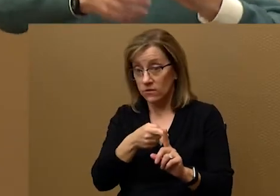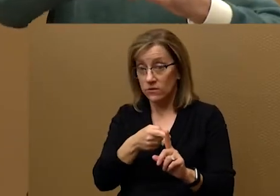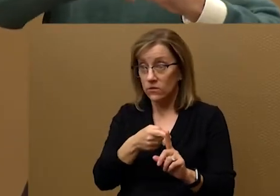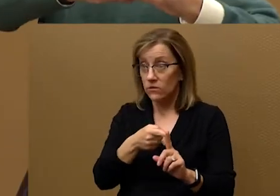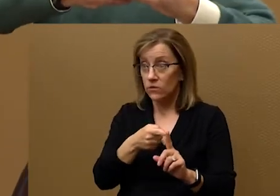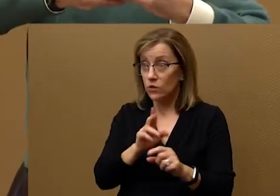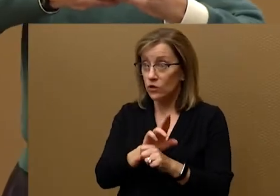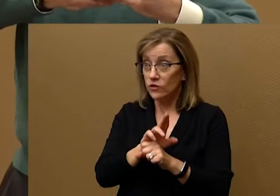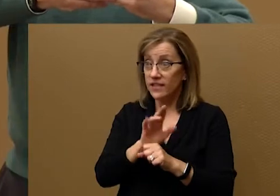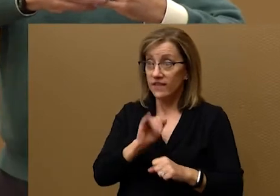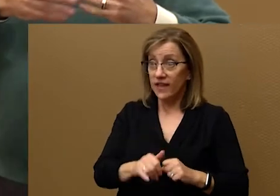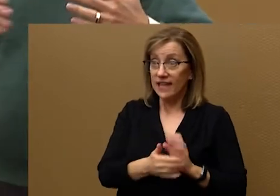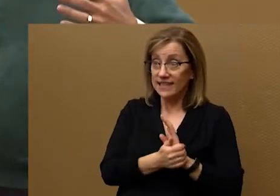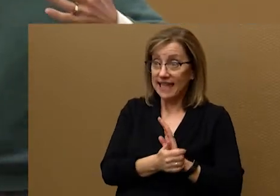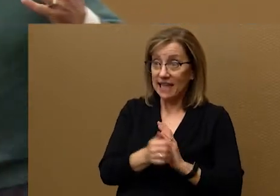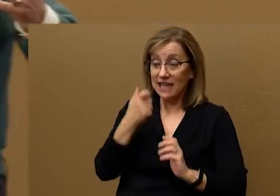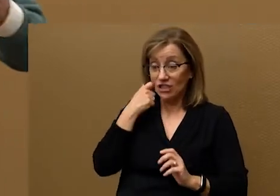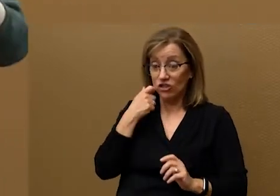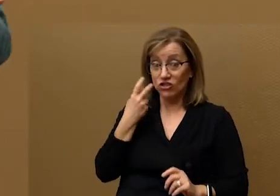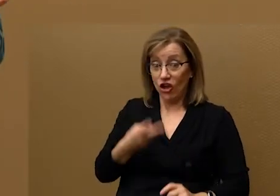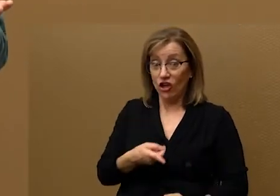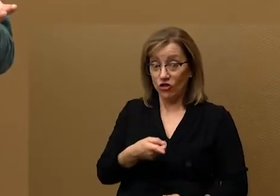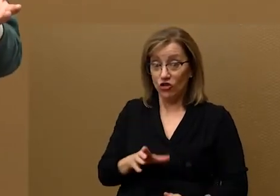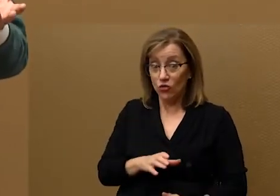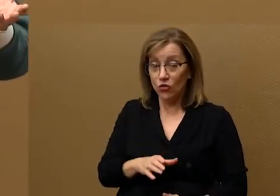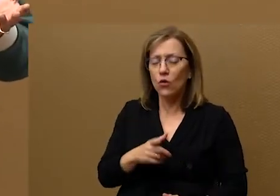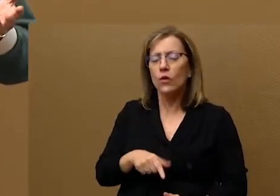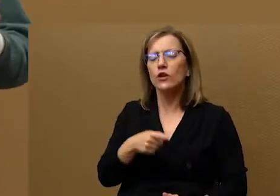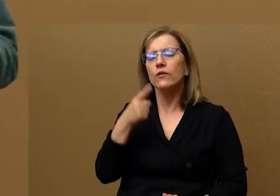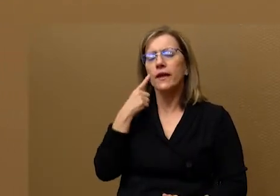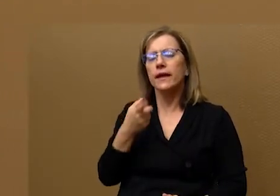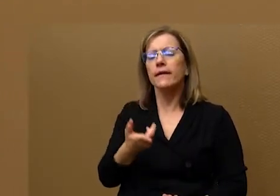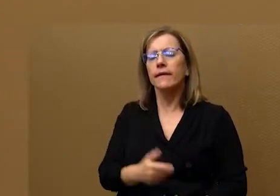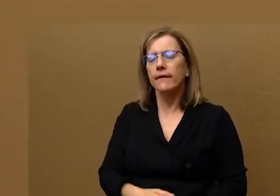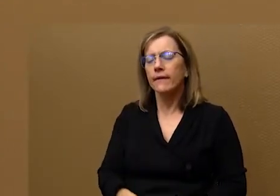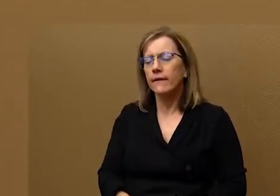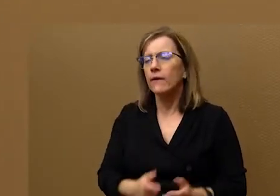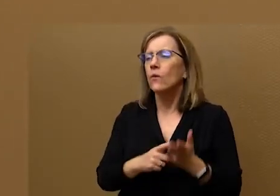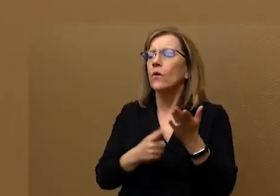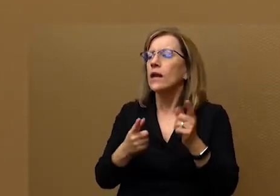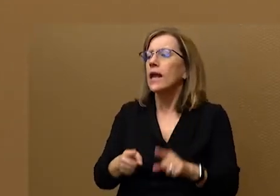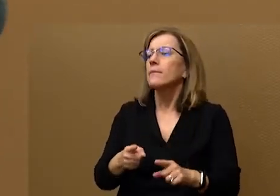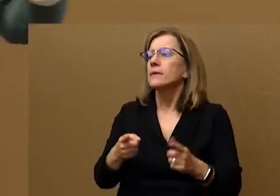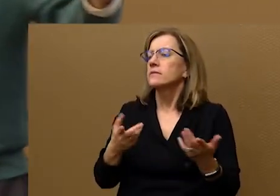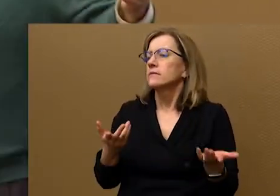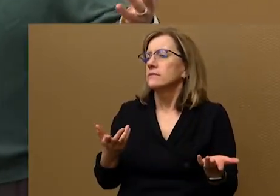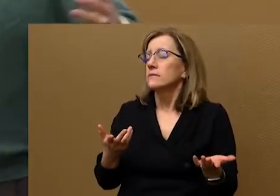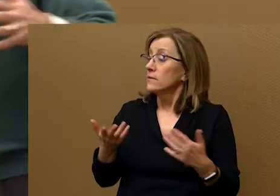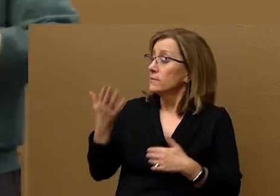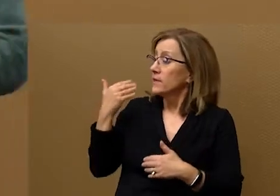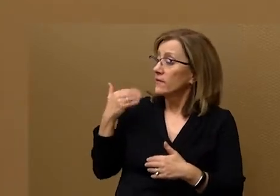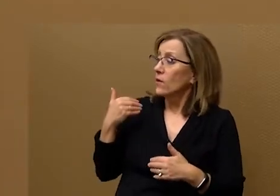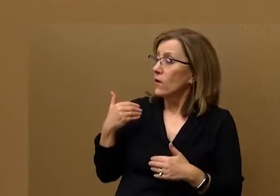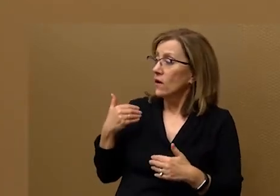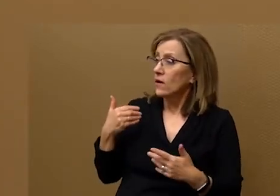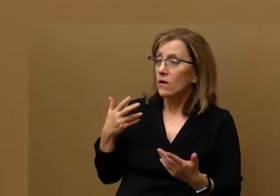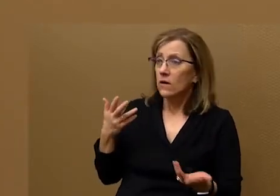these skills? What do you think? What happened? Because before you did and